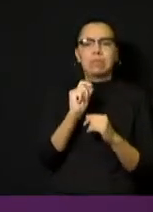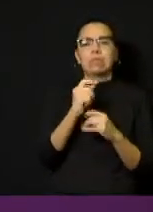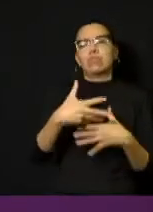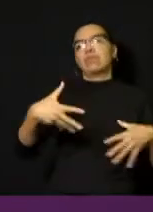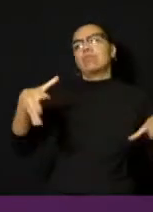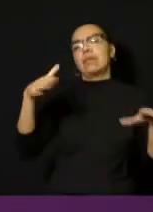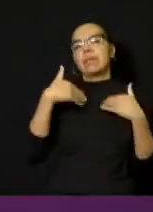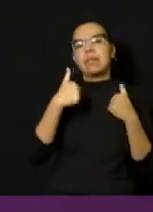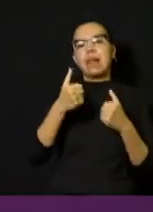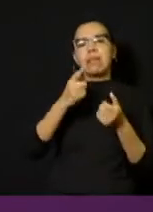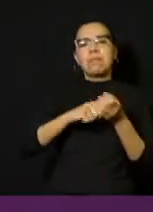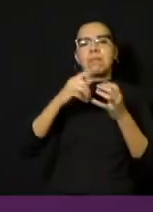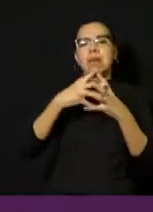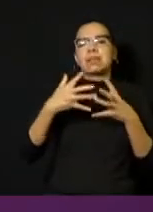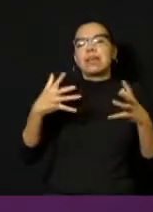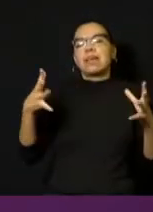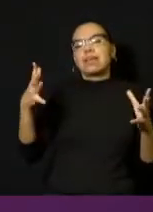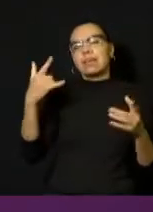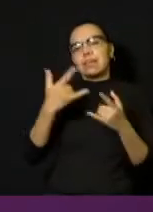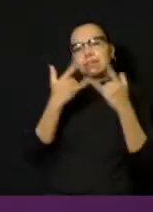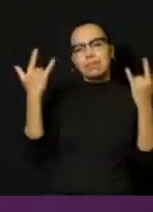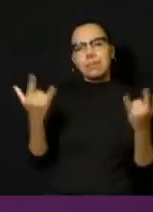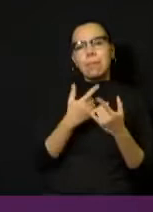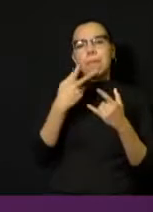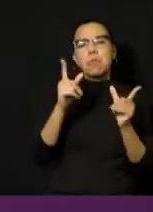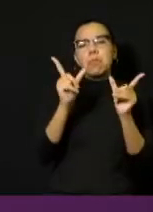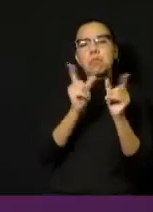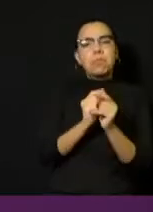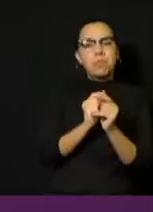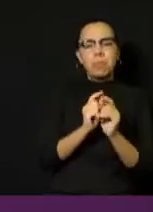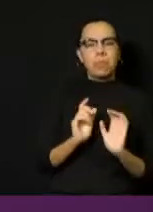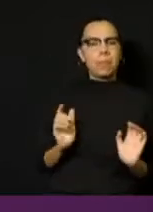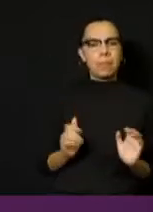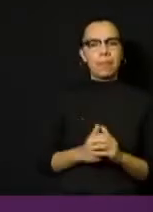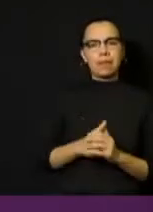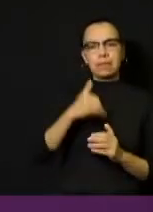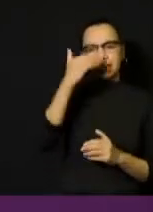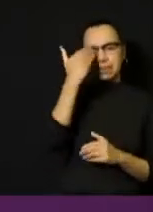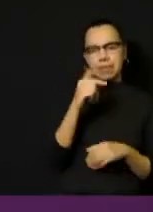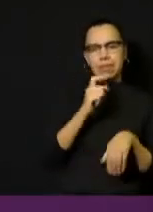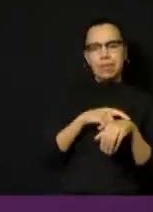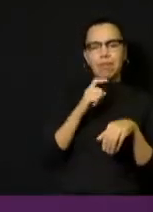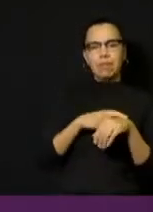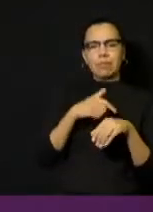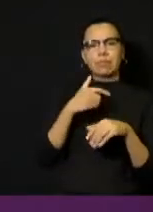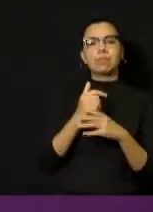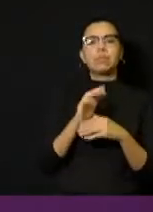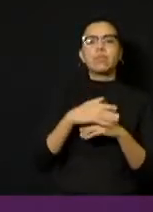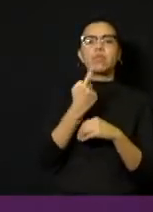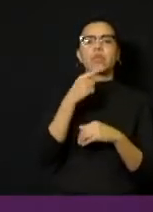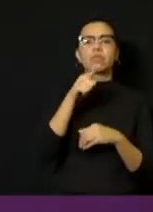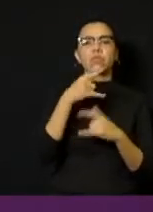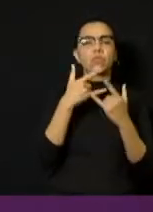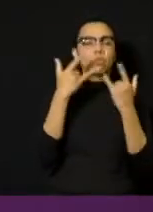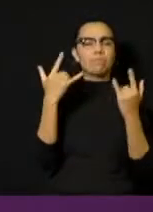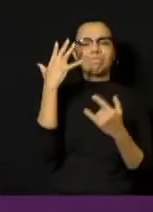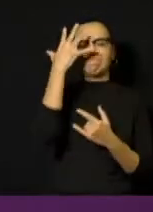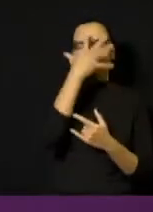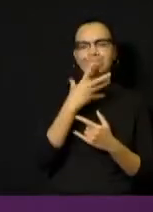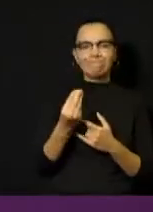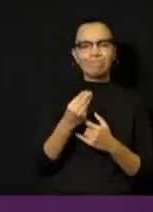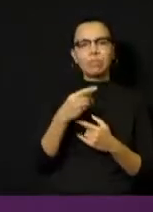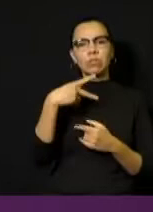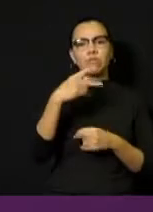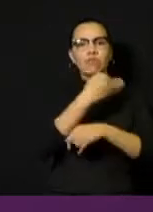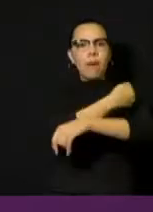just nothing of this if you've experienced in these 30 years. I know you'll use time wisely. You have a